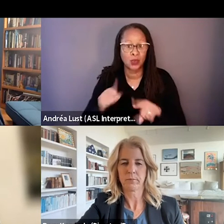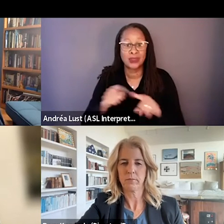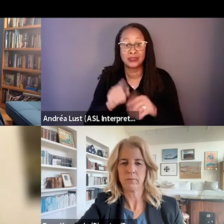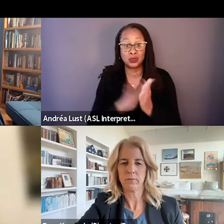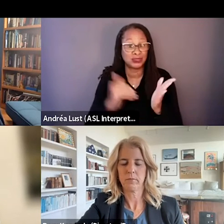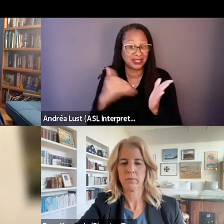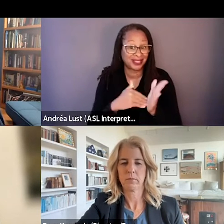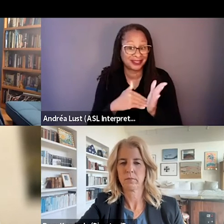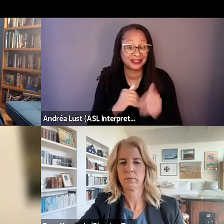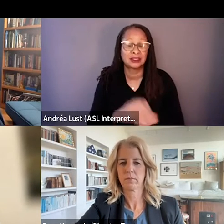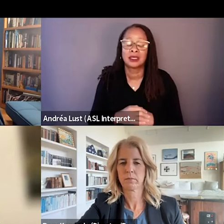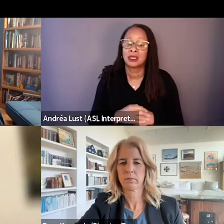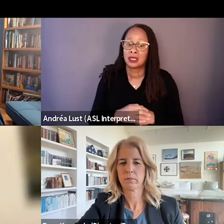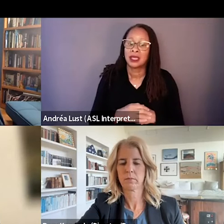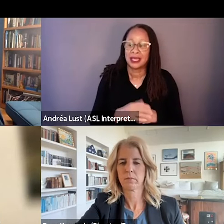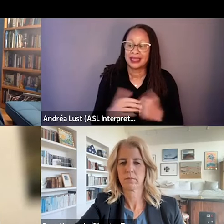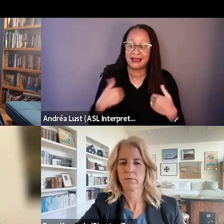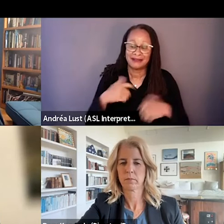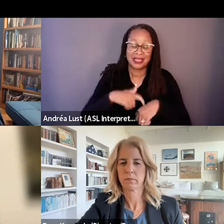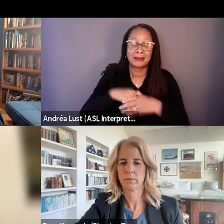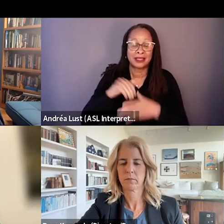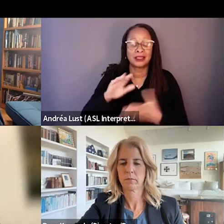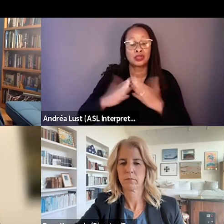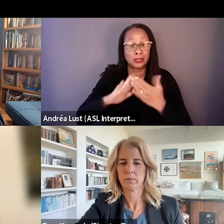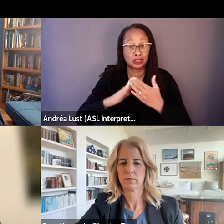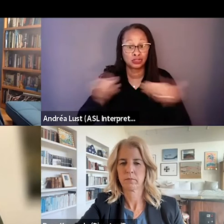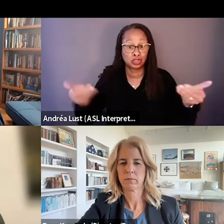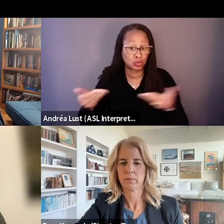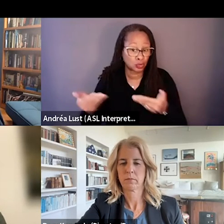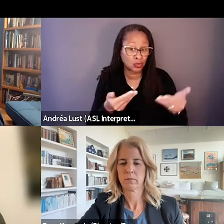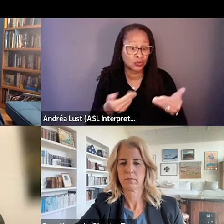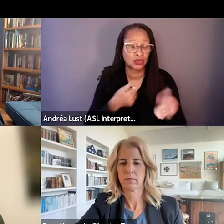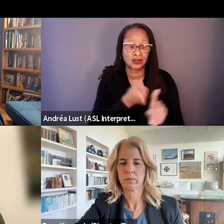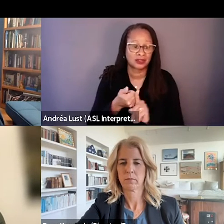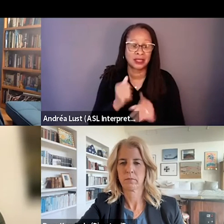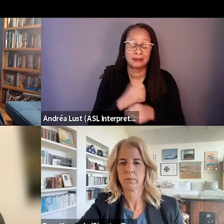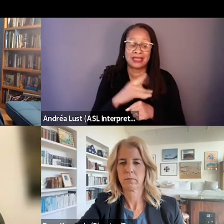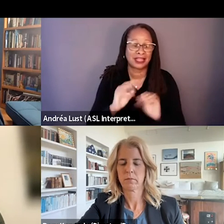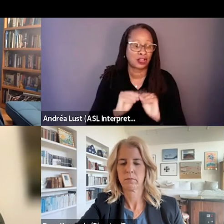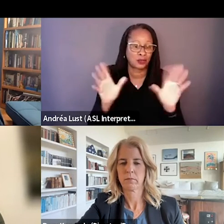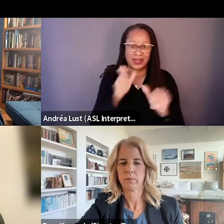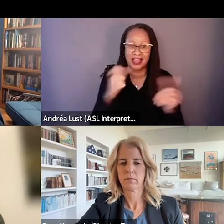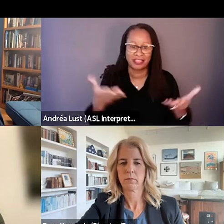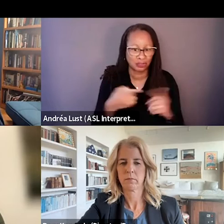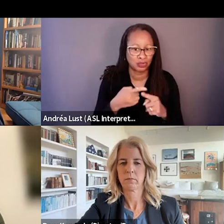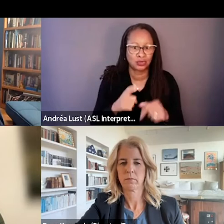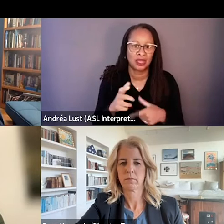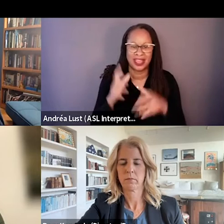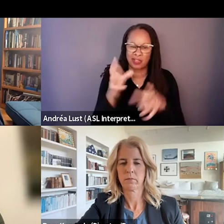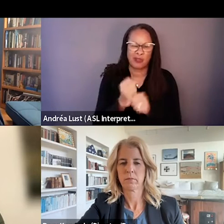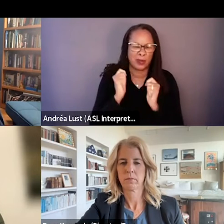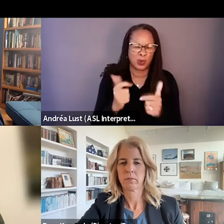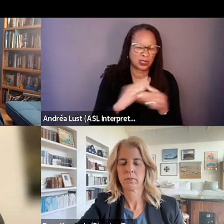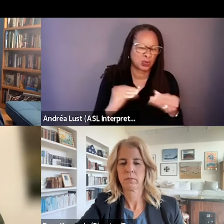Zealand and spent some time in the community and introduced ourselves and made it clear that we weren't there to just grab a quick story